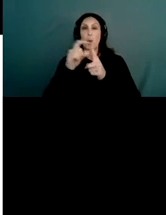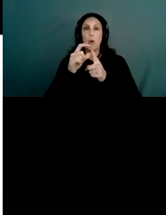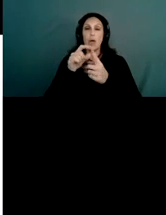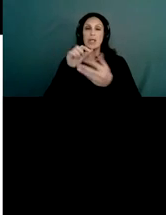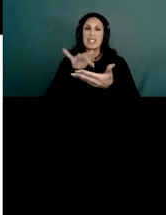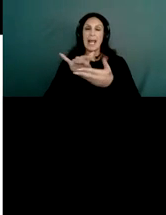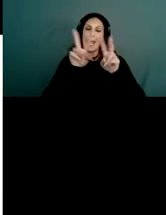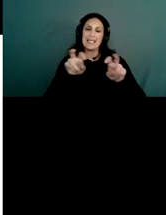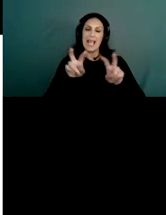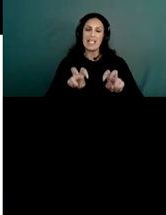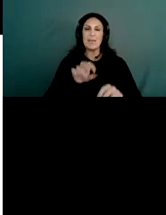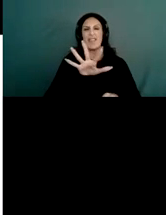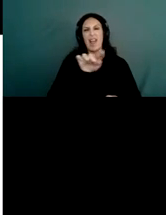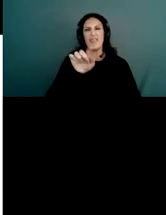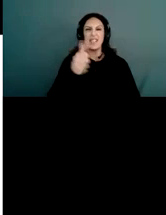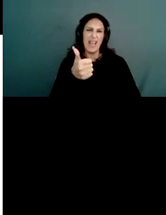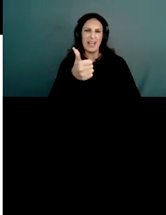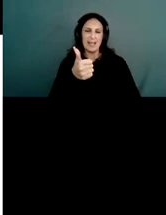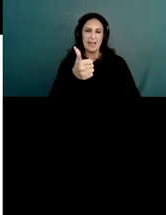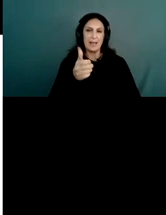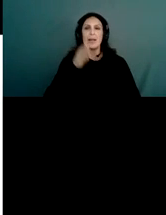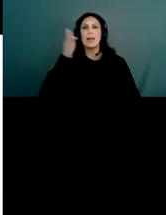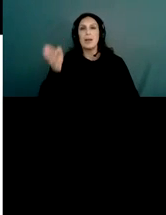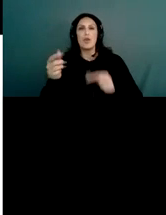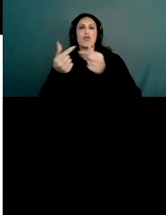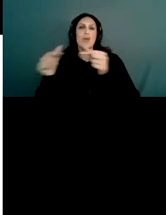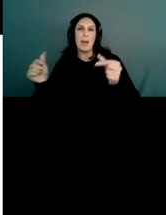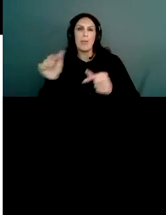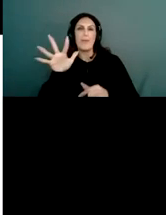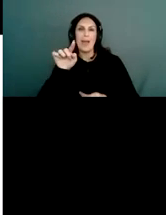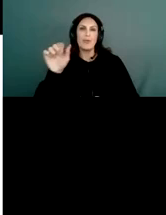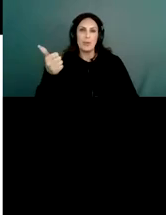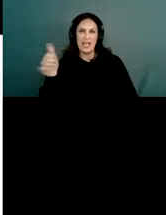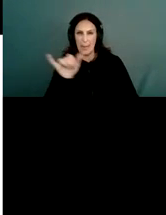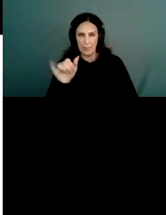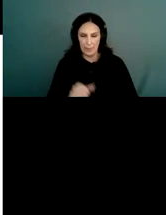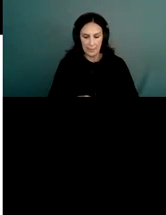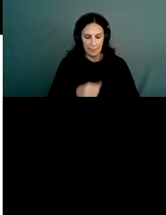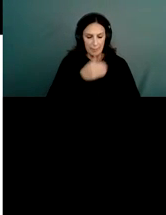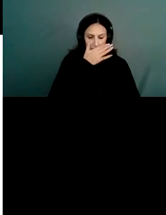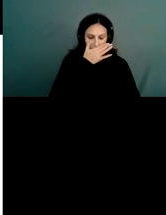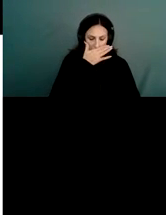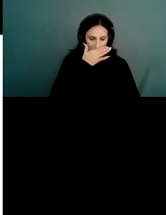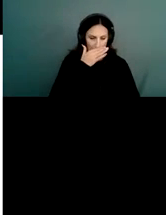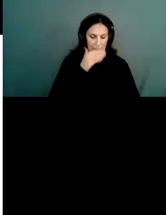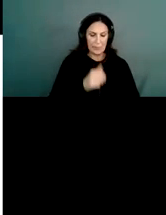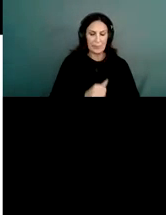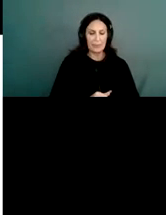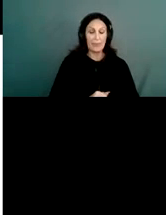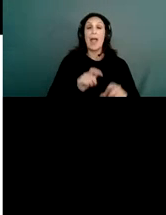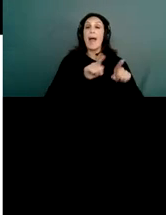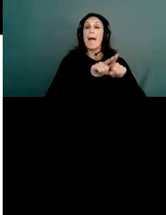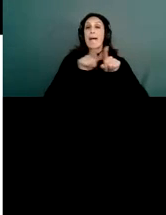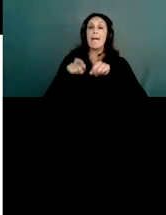take about 5 to 10, as well as the grammar. As it said in the video, as students progress in